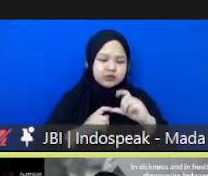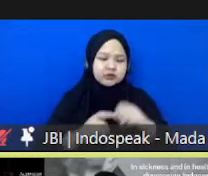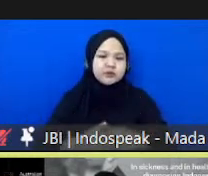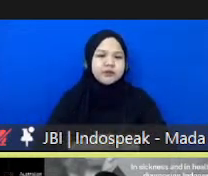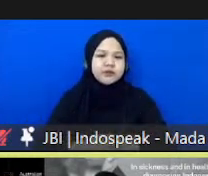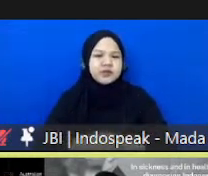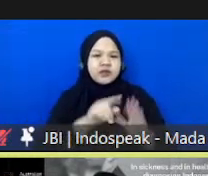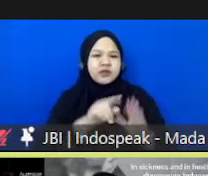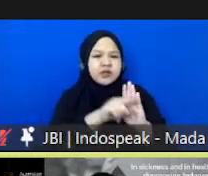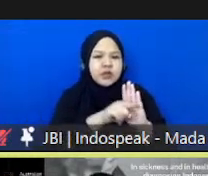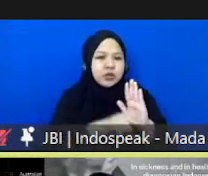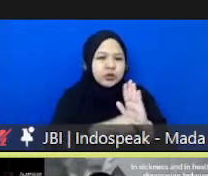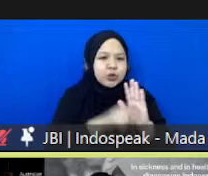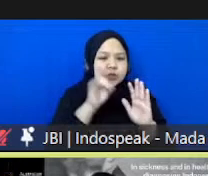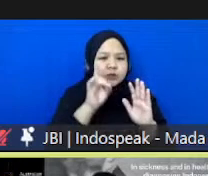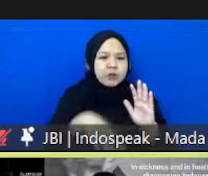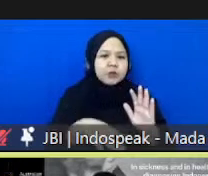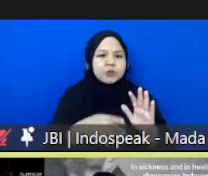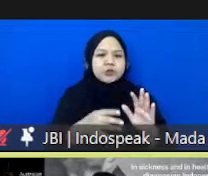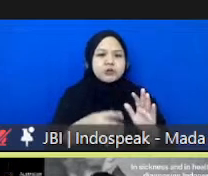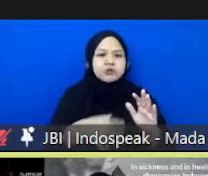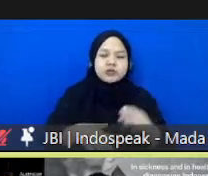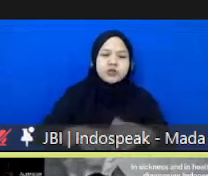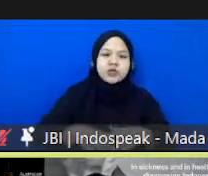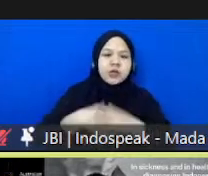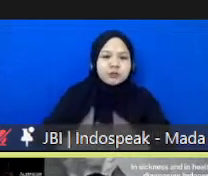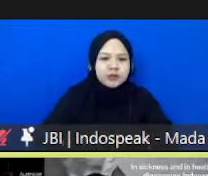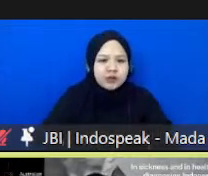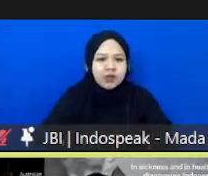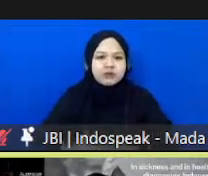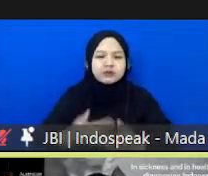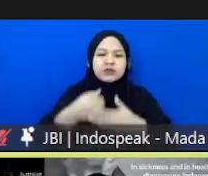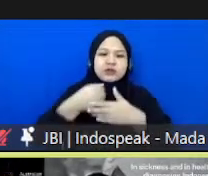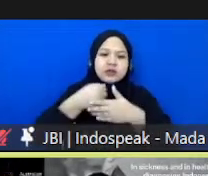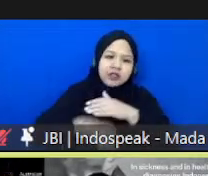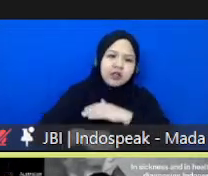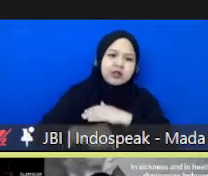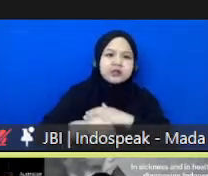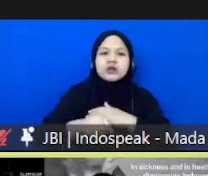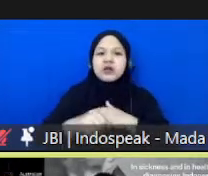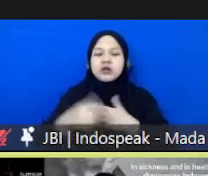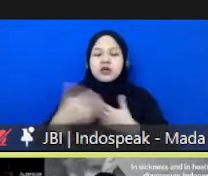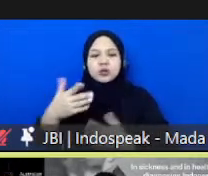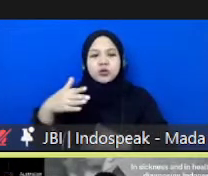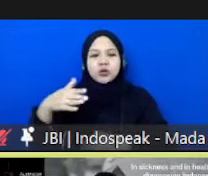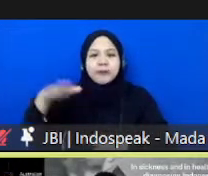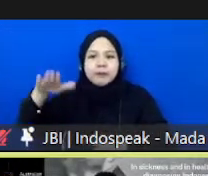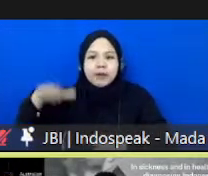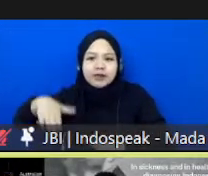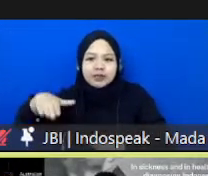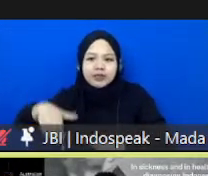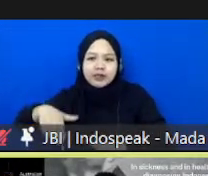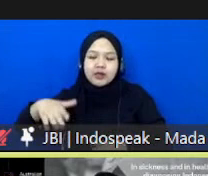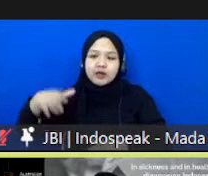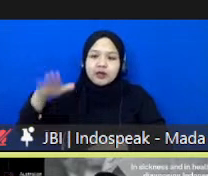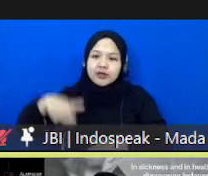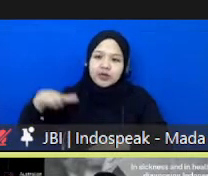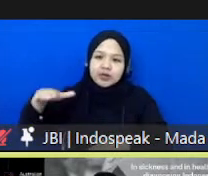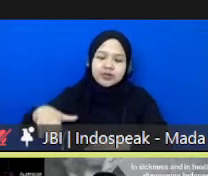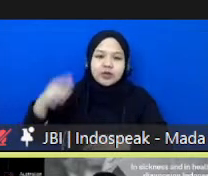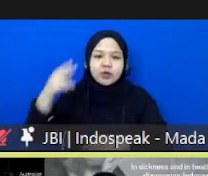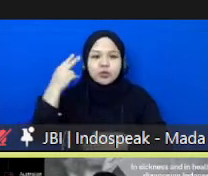indicators, including pre-pregnancy, pregnancy, delivery, and also early child health services, and including